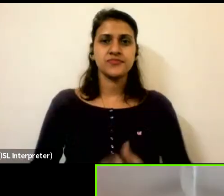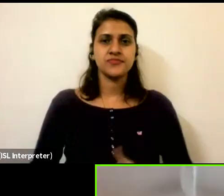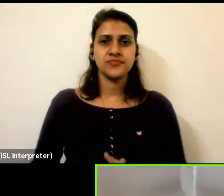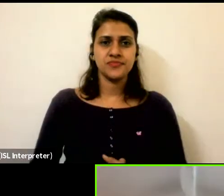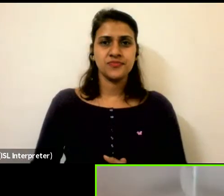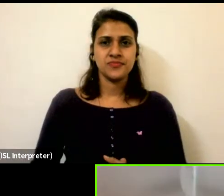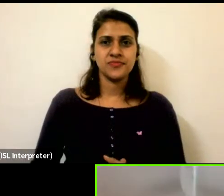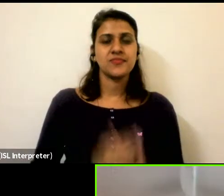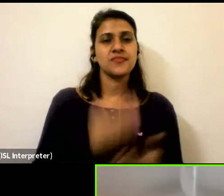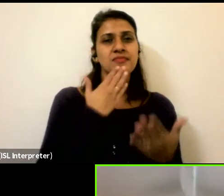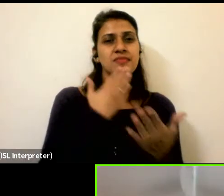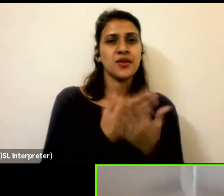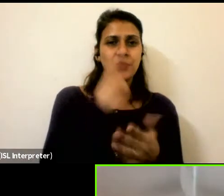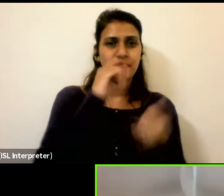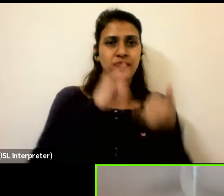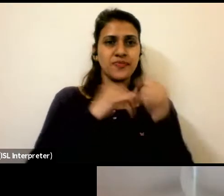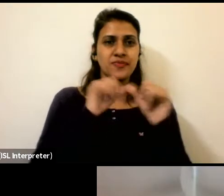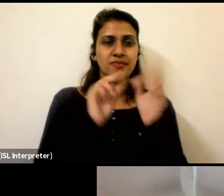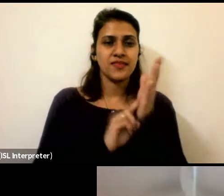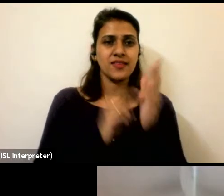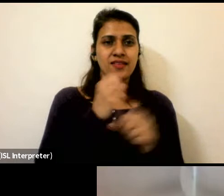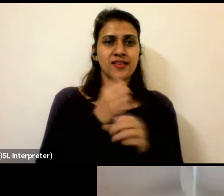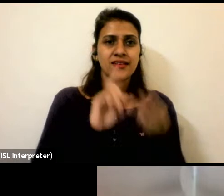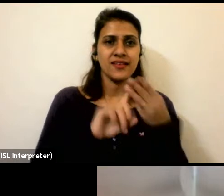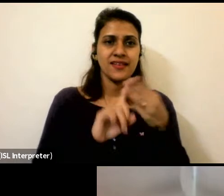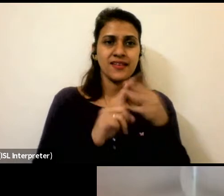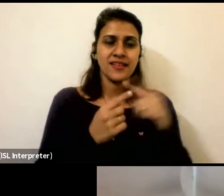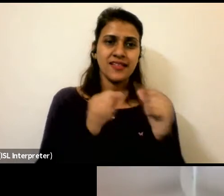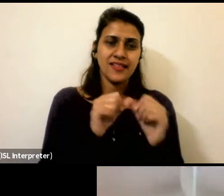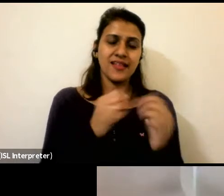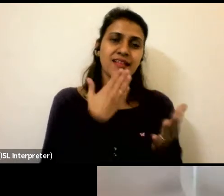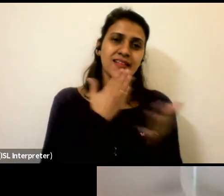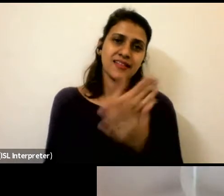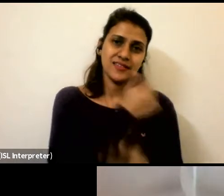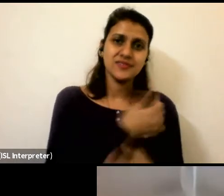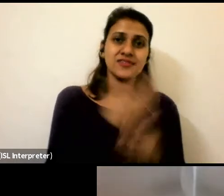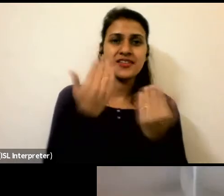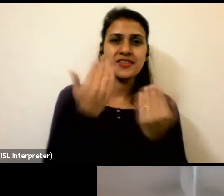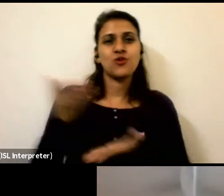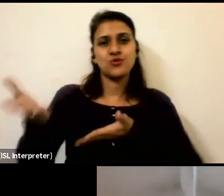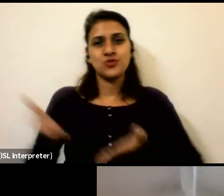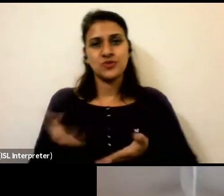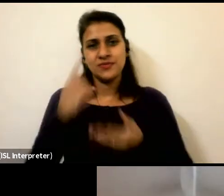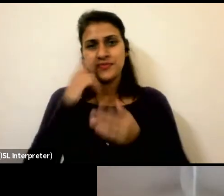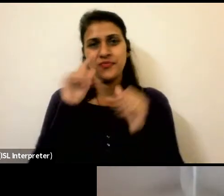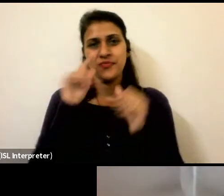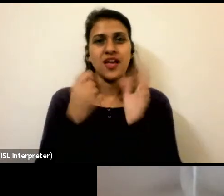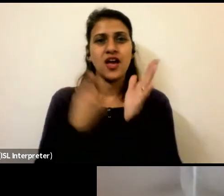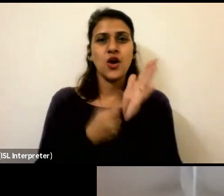Thank you, Sangeeta, and Arundhati, welcome, and thank you for joining. This has been,